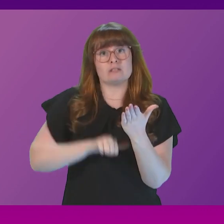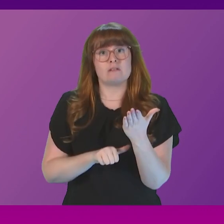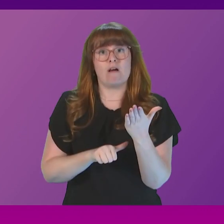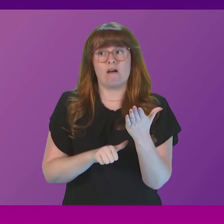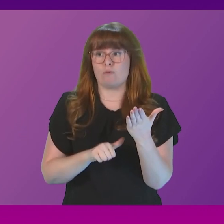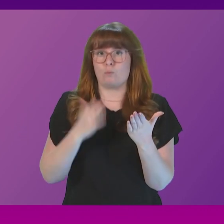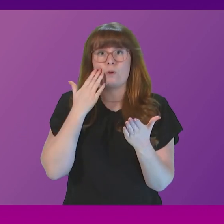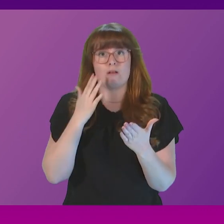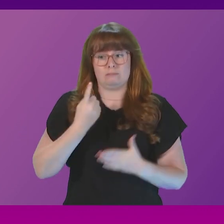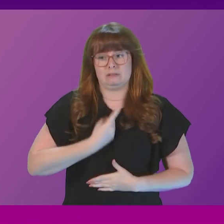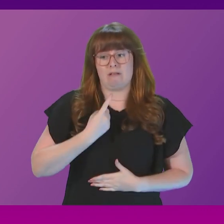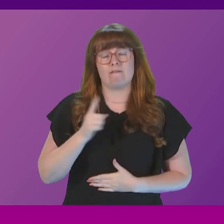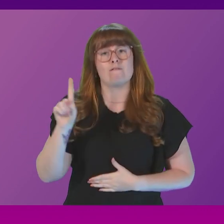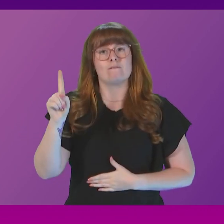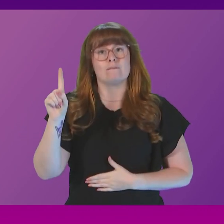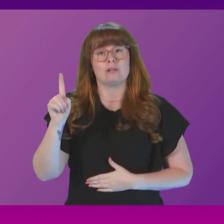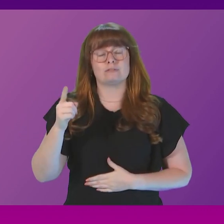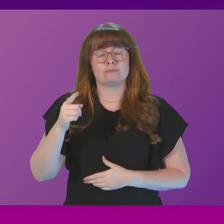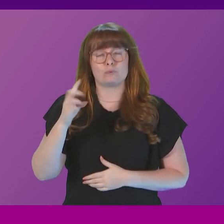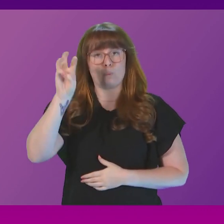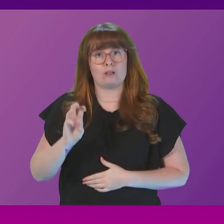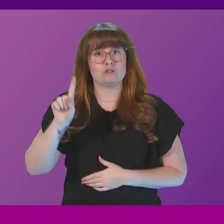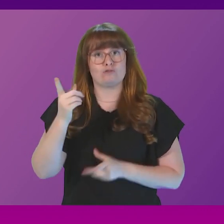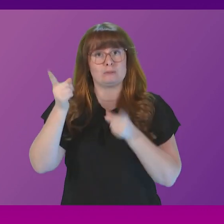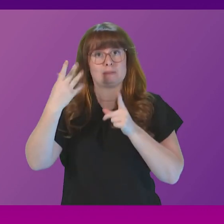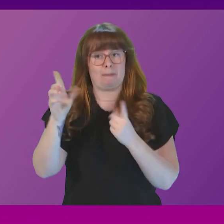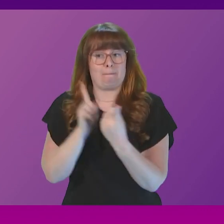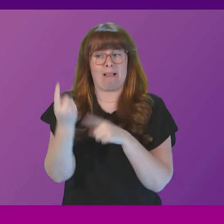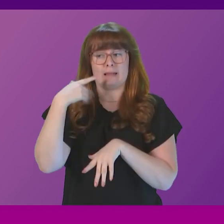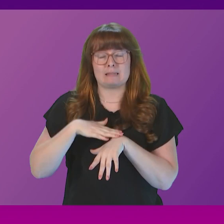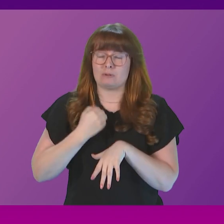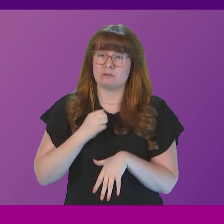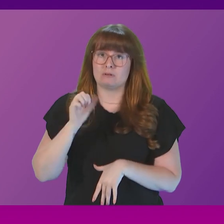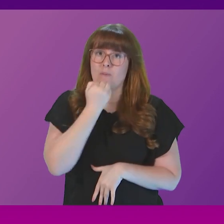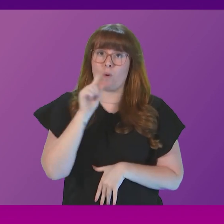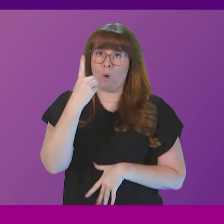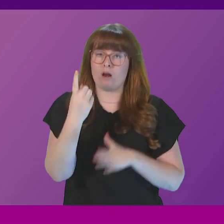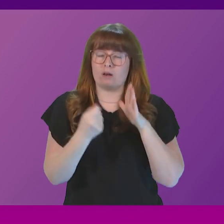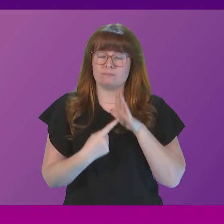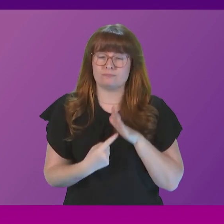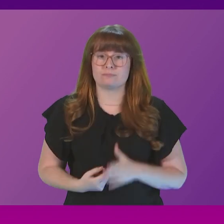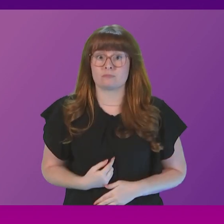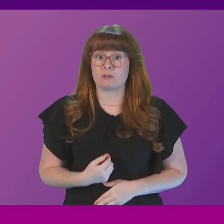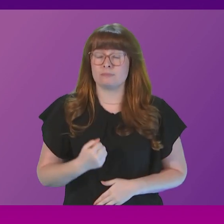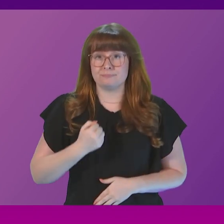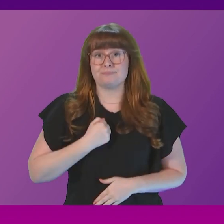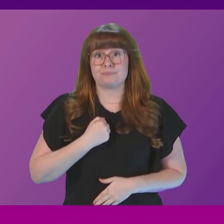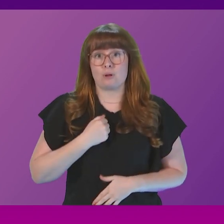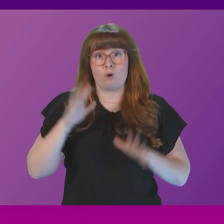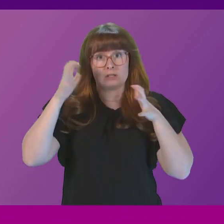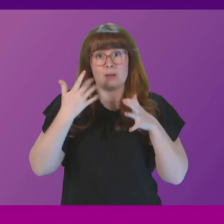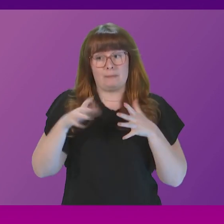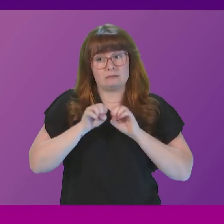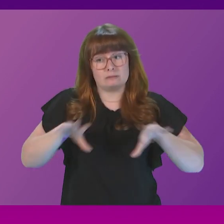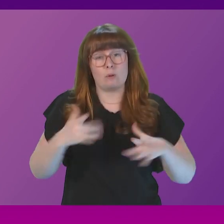the Welsh First Minister, Mark Drakeford, and I first met. Of course, all of these issues have been of concern to the committee. We have published a